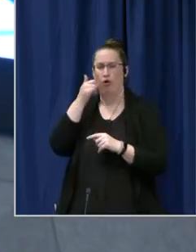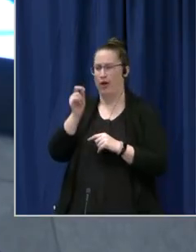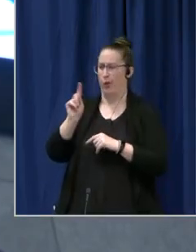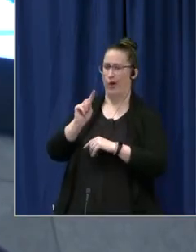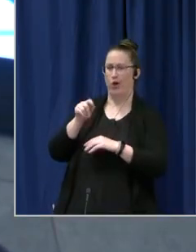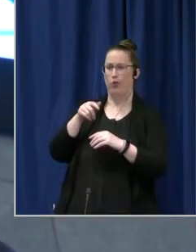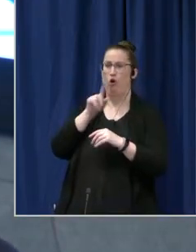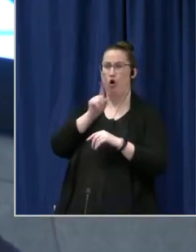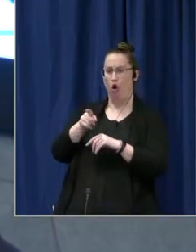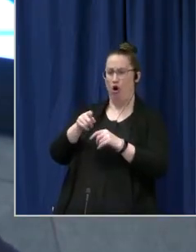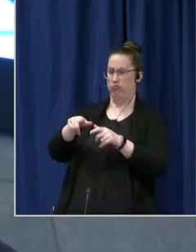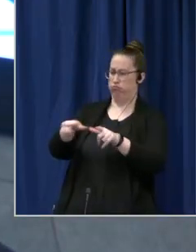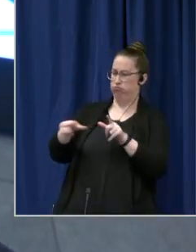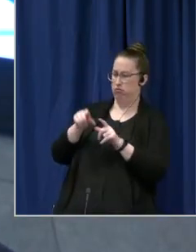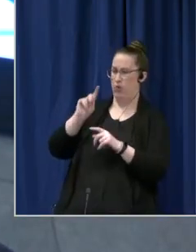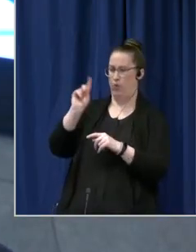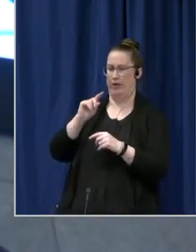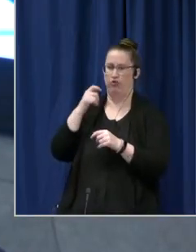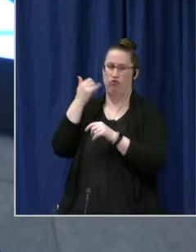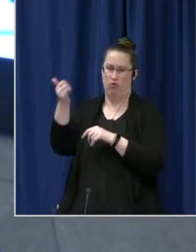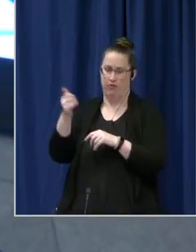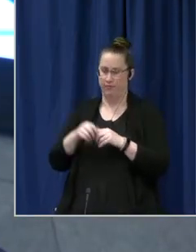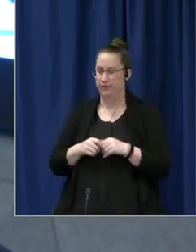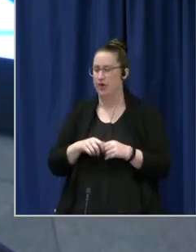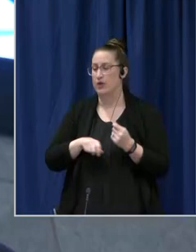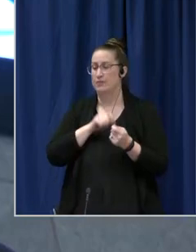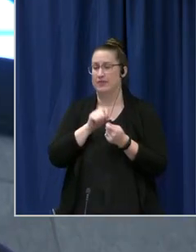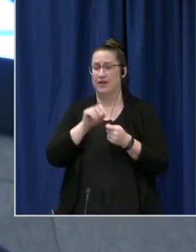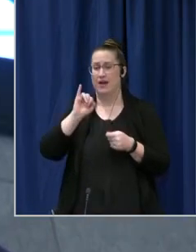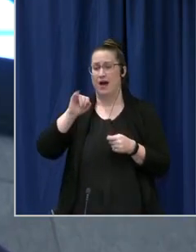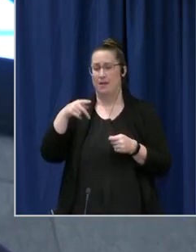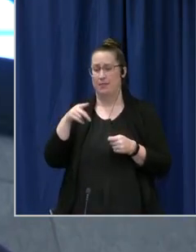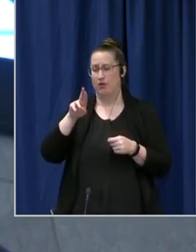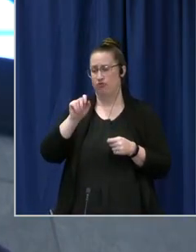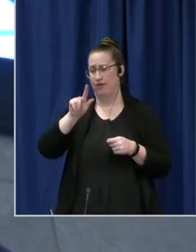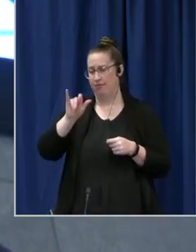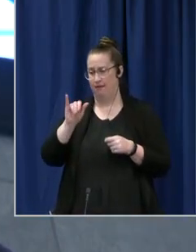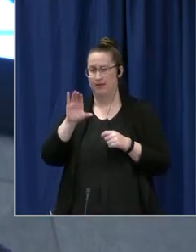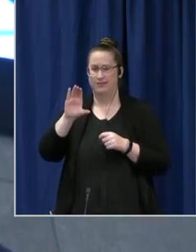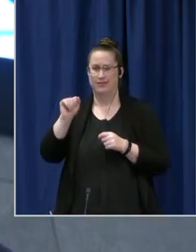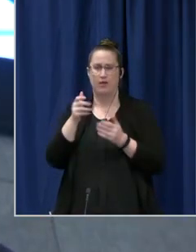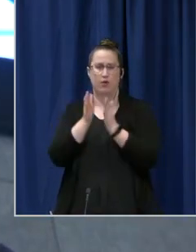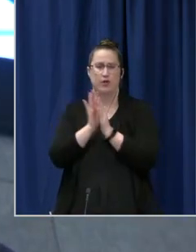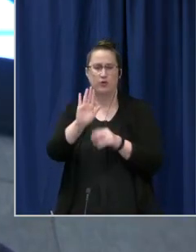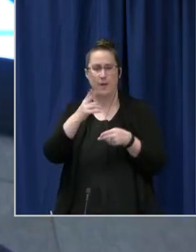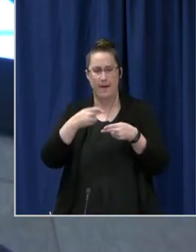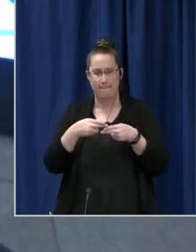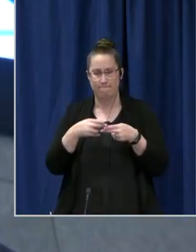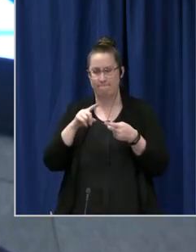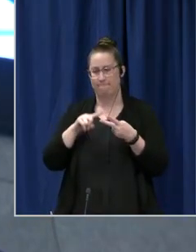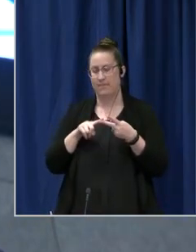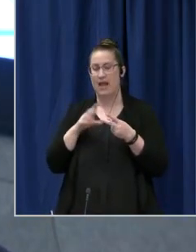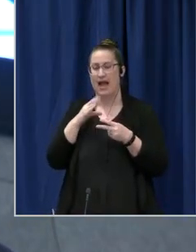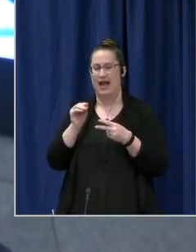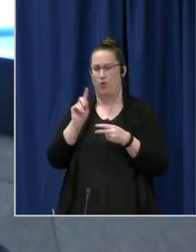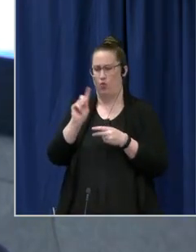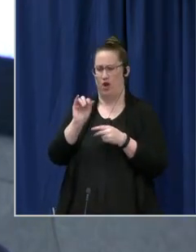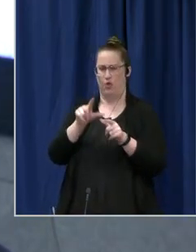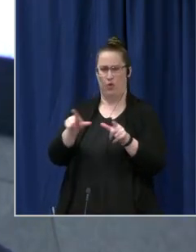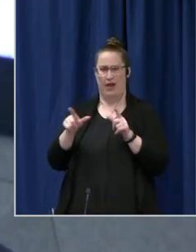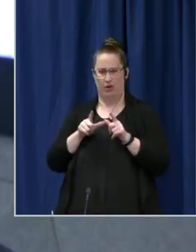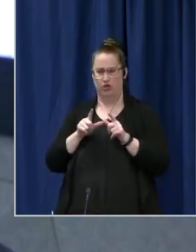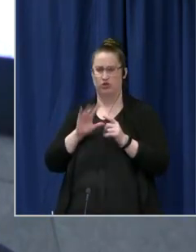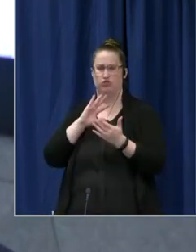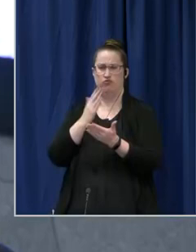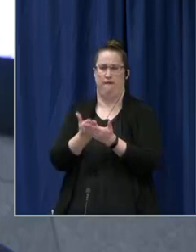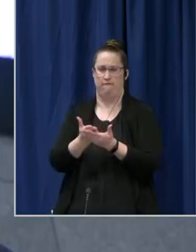Specifically, fixed location VRS and IP relay, the CA should request your name and dispatchable location, connect